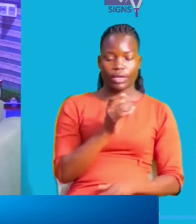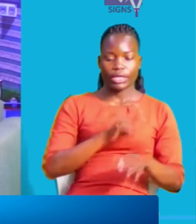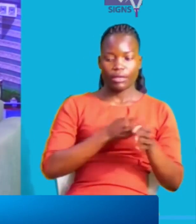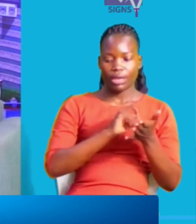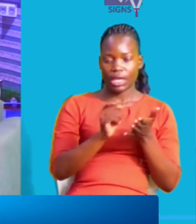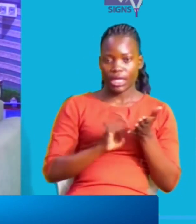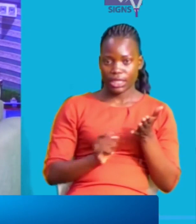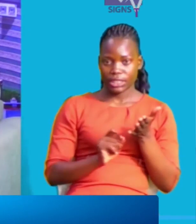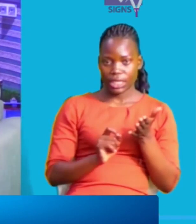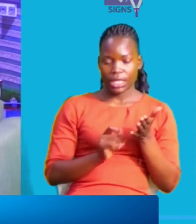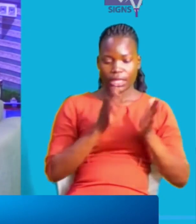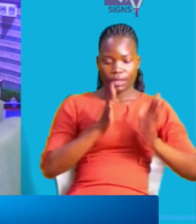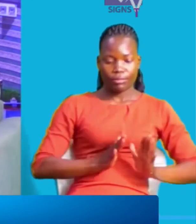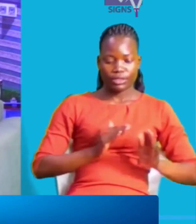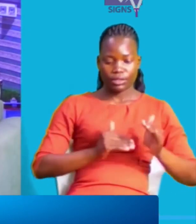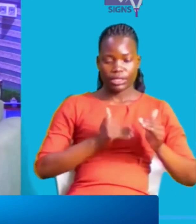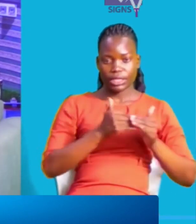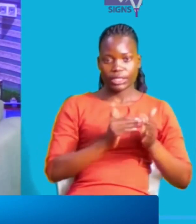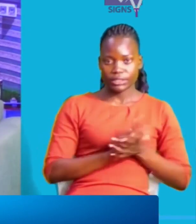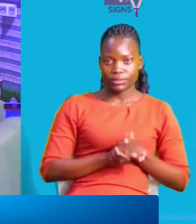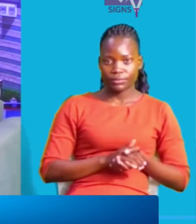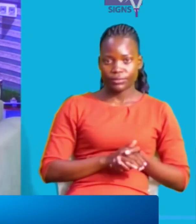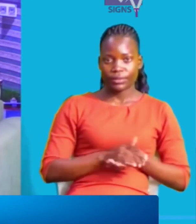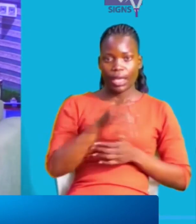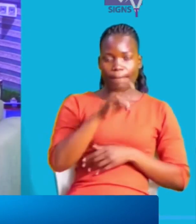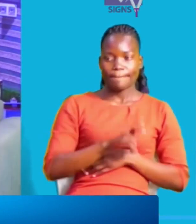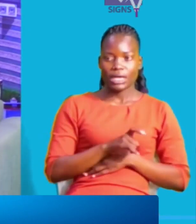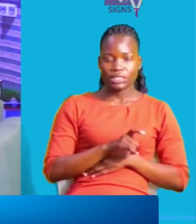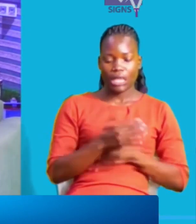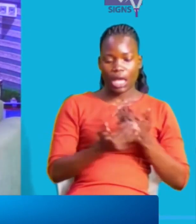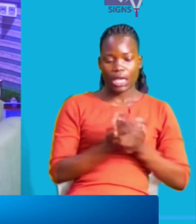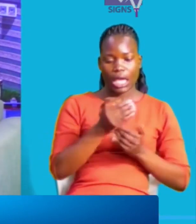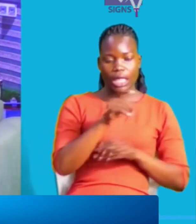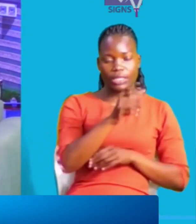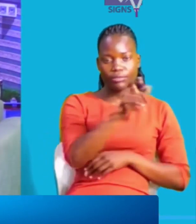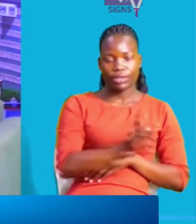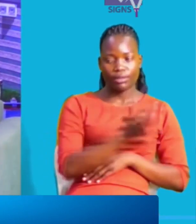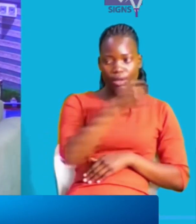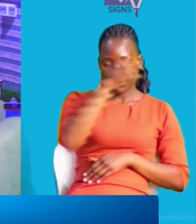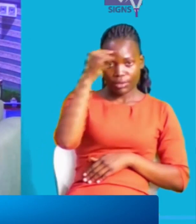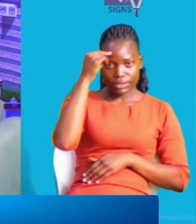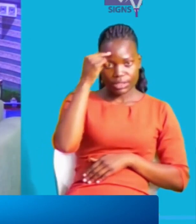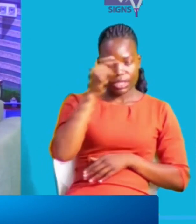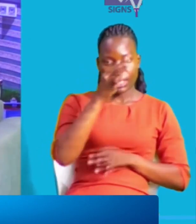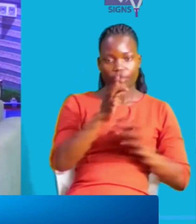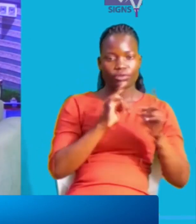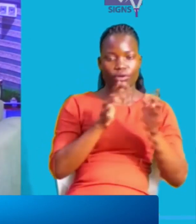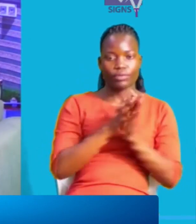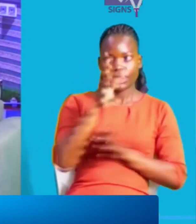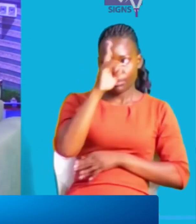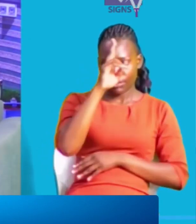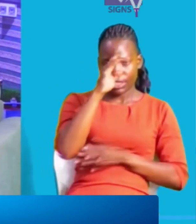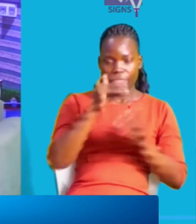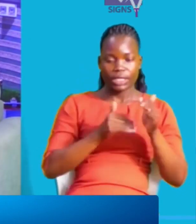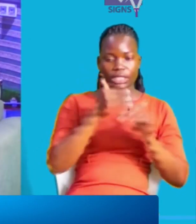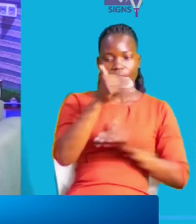chini, the person next to him should undo this person, because ukitukeja askari, itakuwa